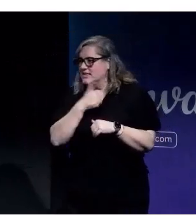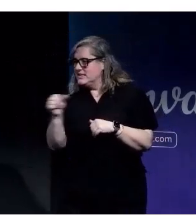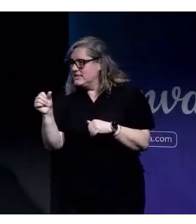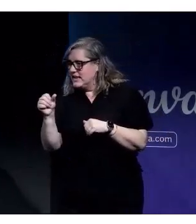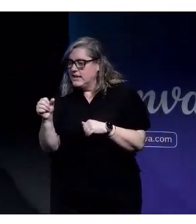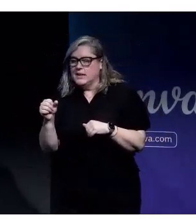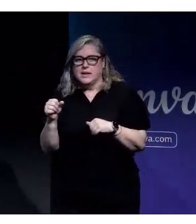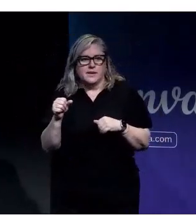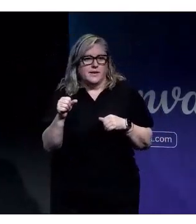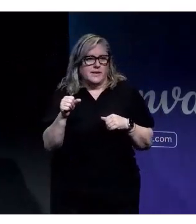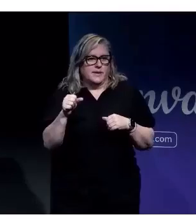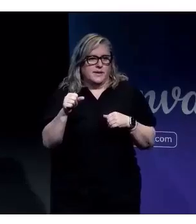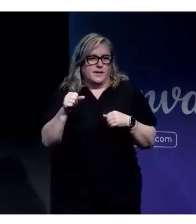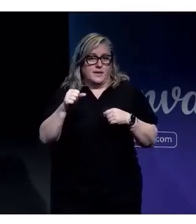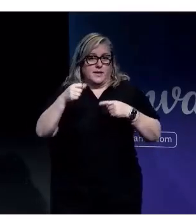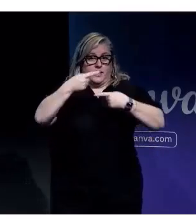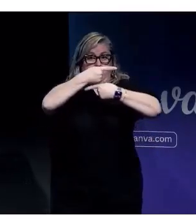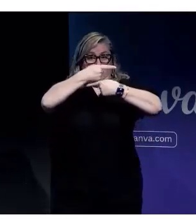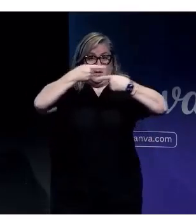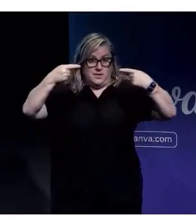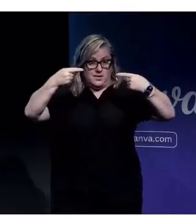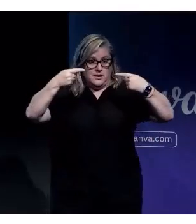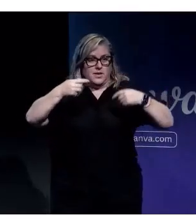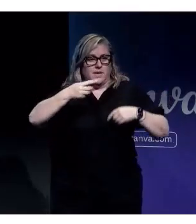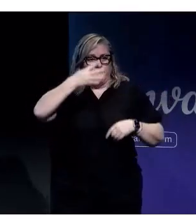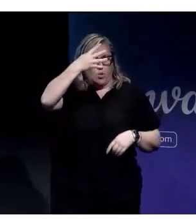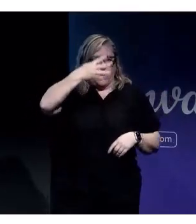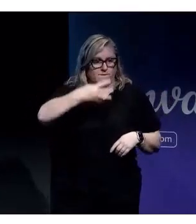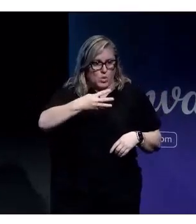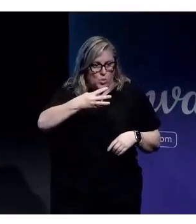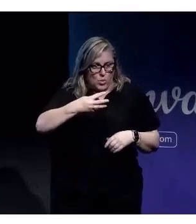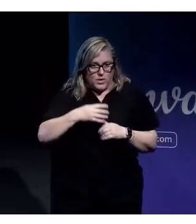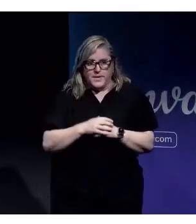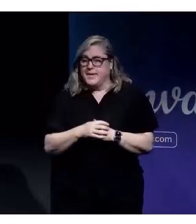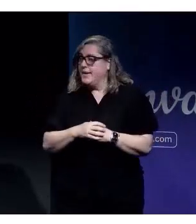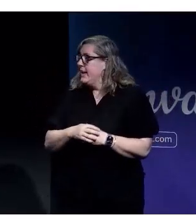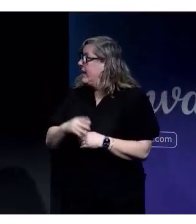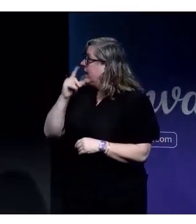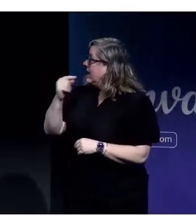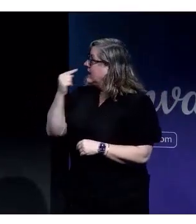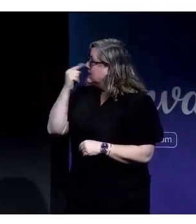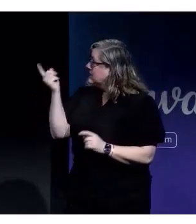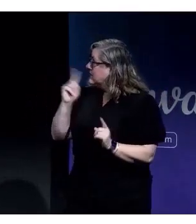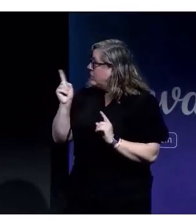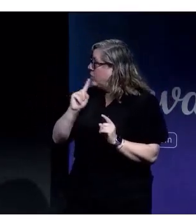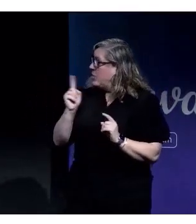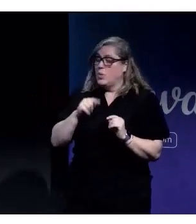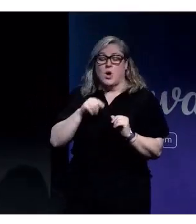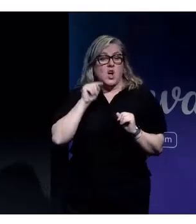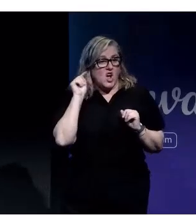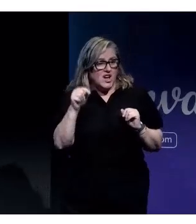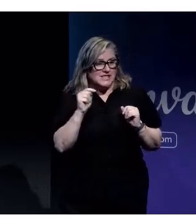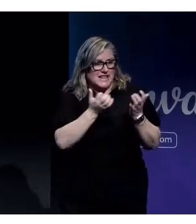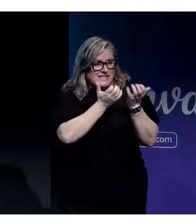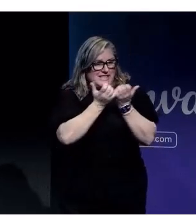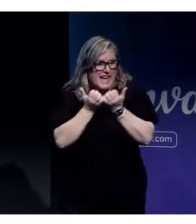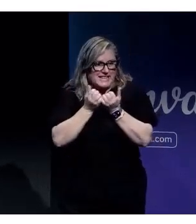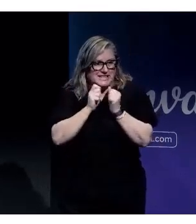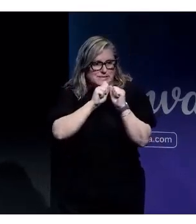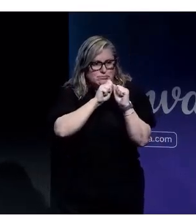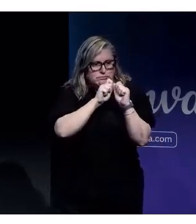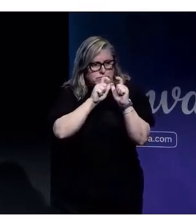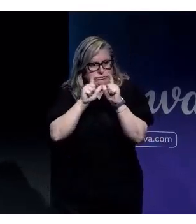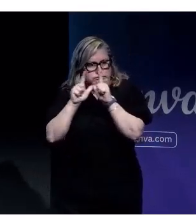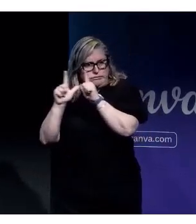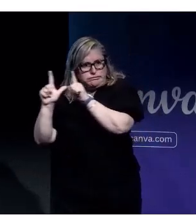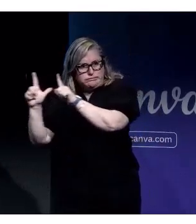our 2x4 quick links layout, but hopefully you can see now that the text is incrementally getting larger from